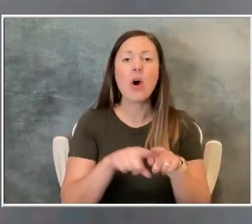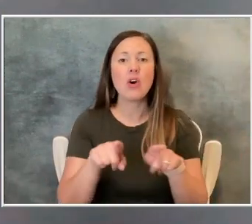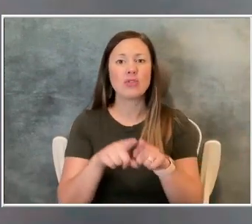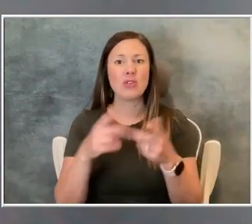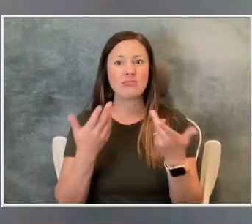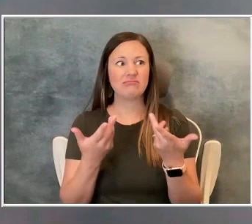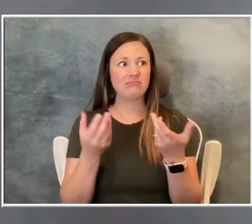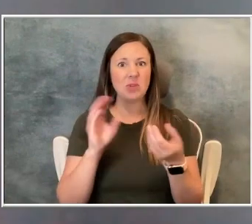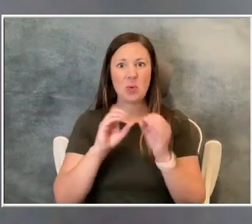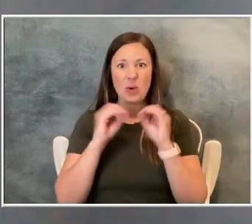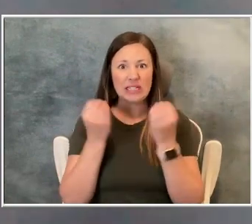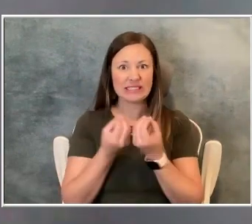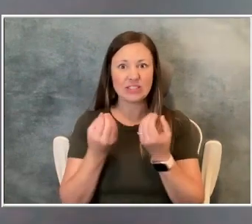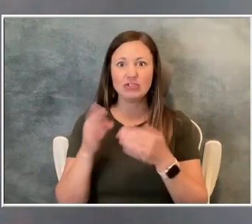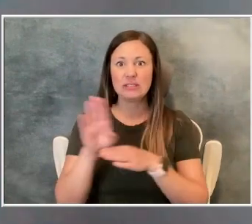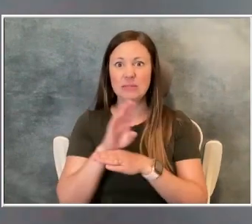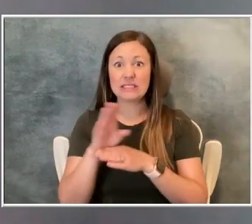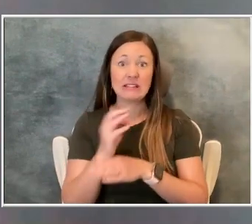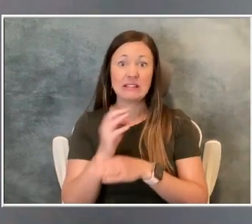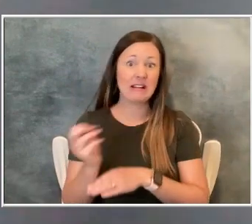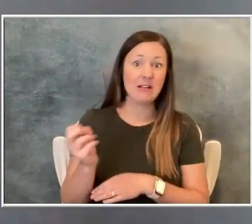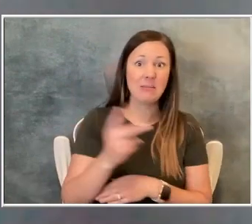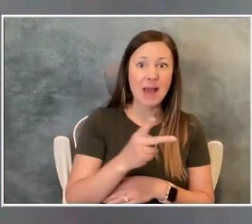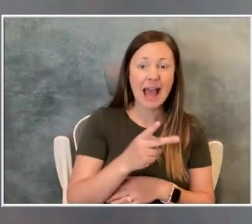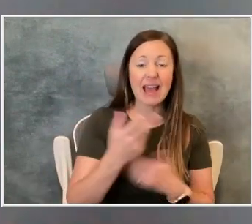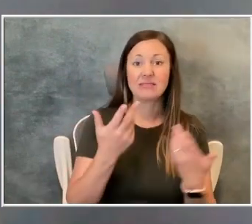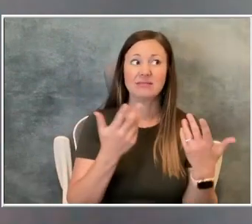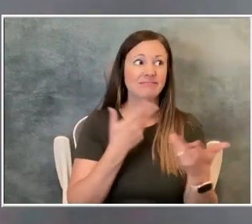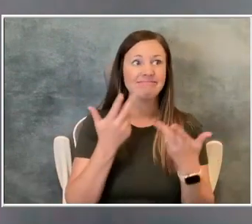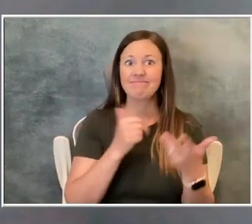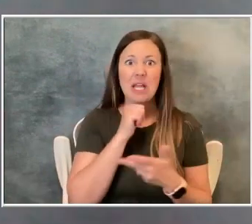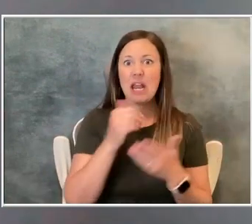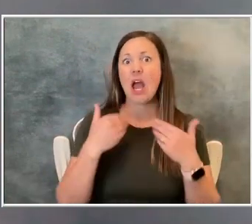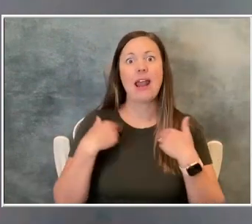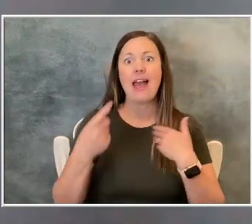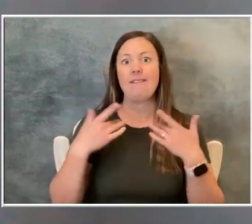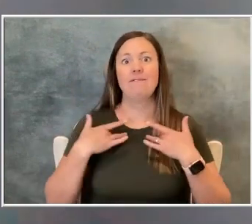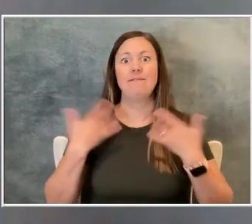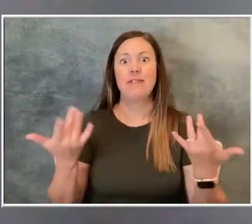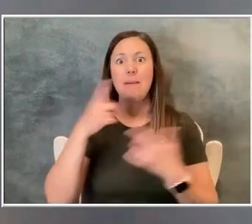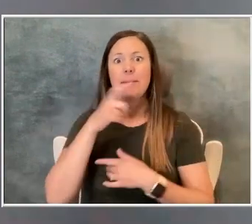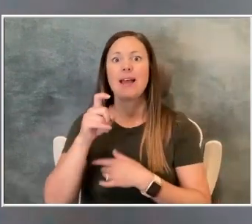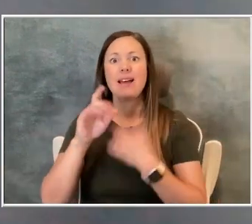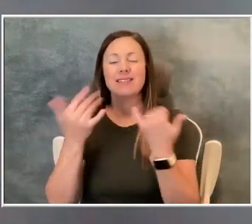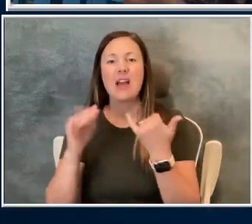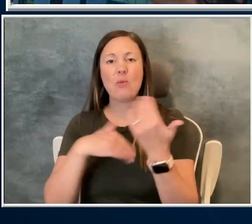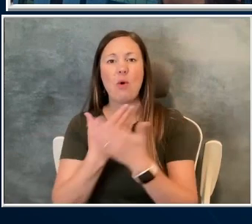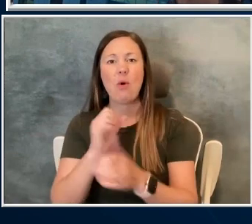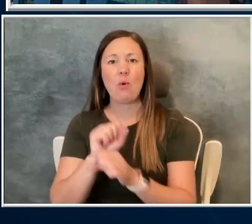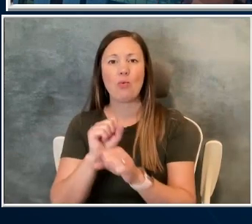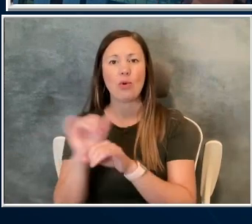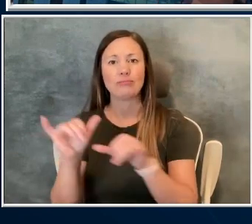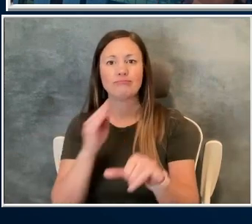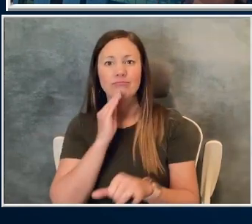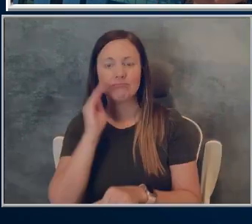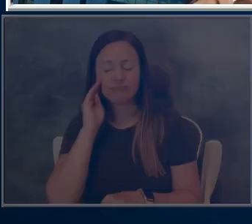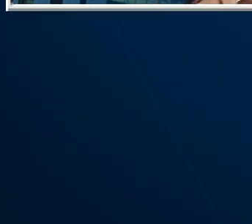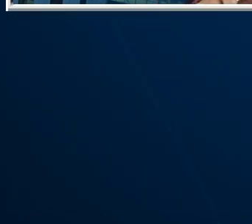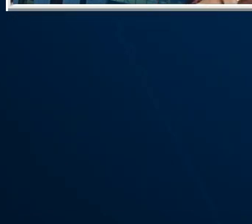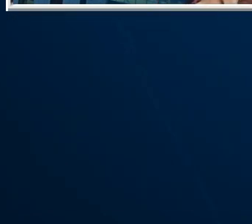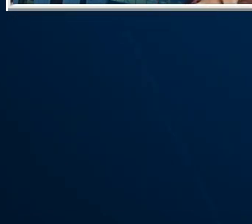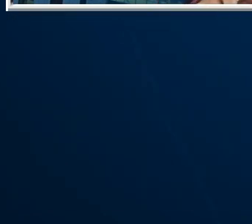since moving to remote or hybrid workplace settings. Before we move on, I do want to